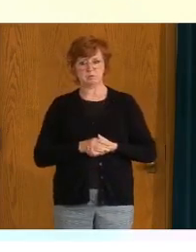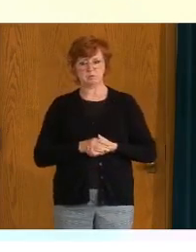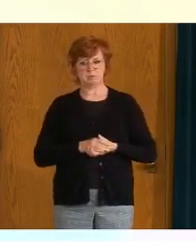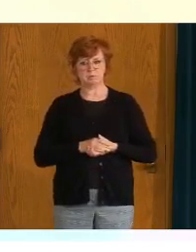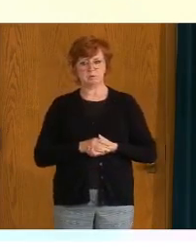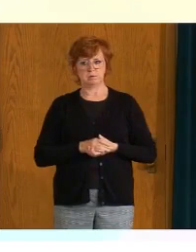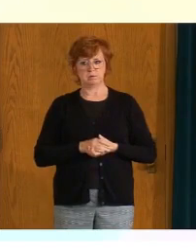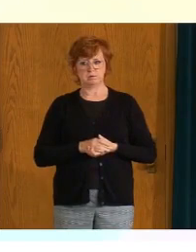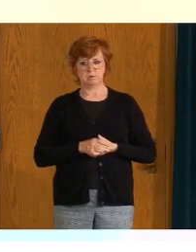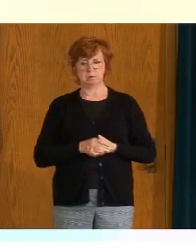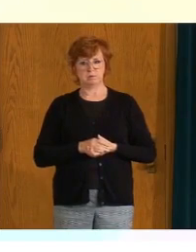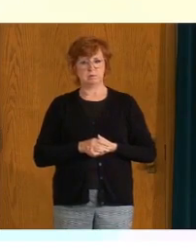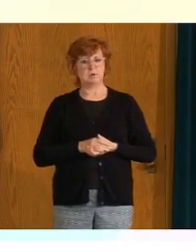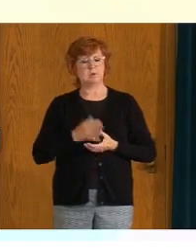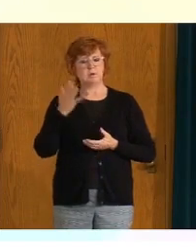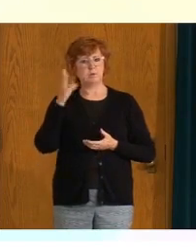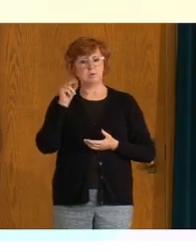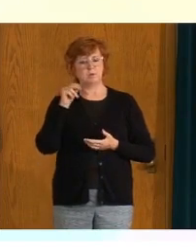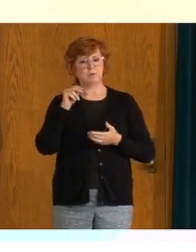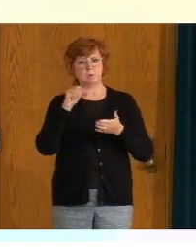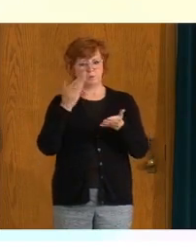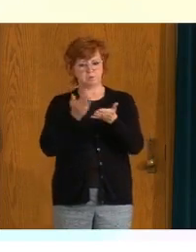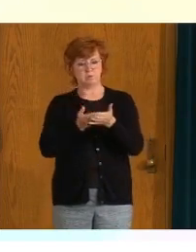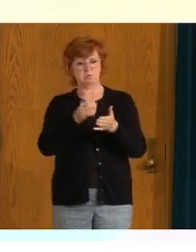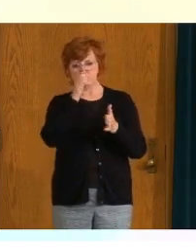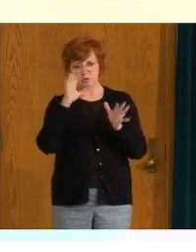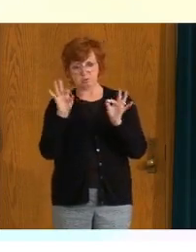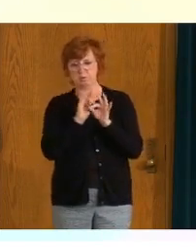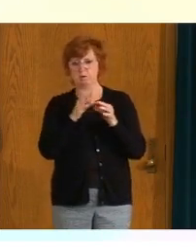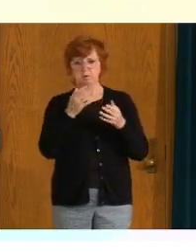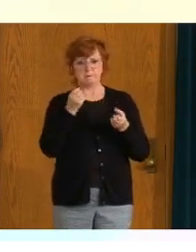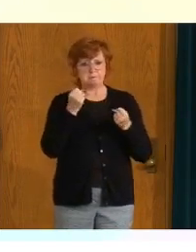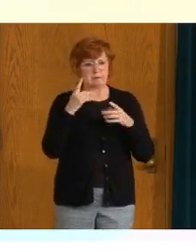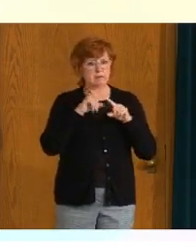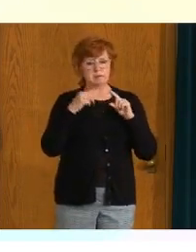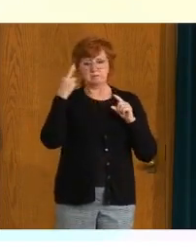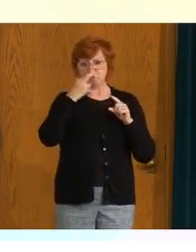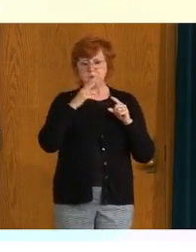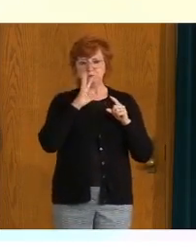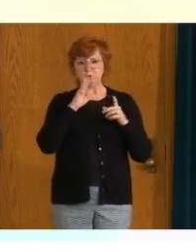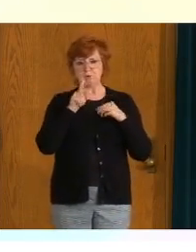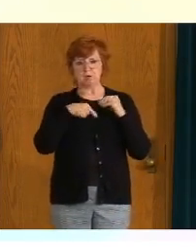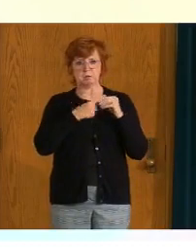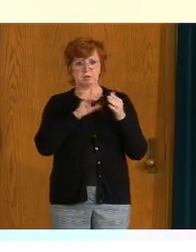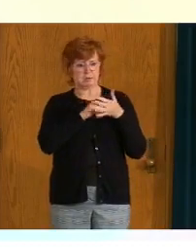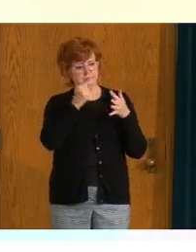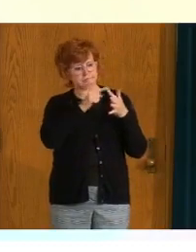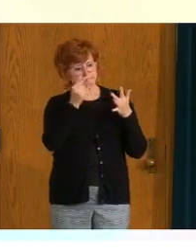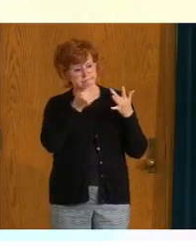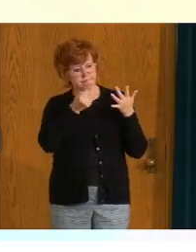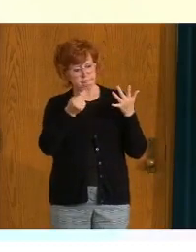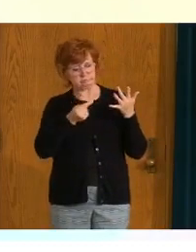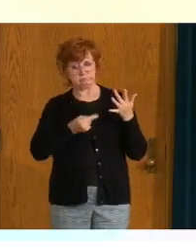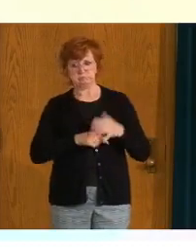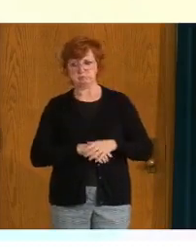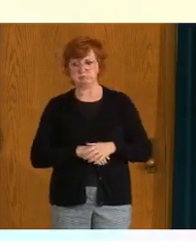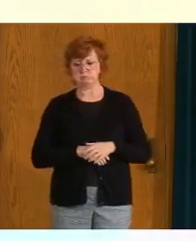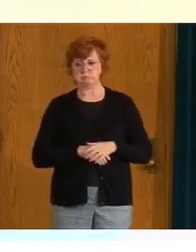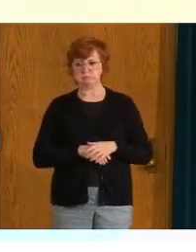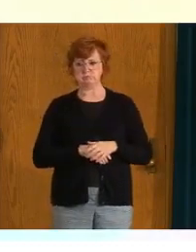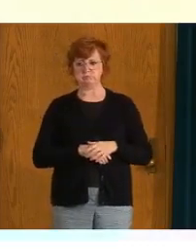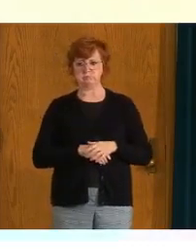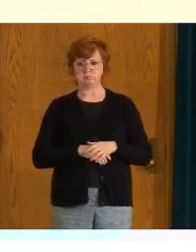it as per the protocol, which now going forward will be that if you're fully vaccinated, you don't have to isolate. Scott and Derek, if you may want